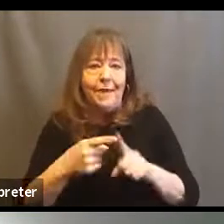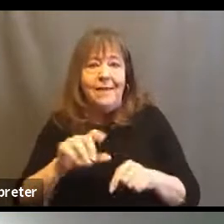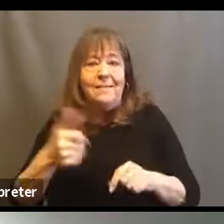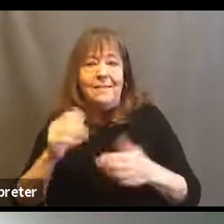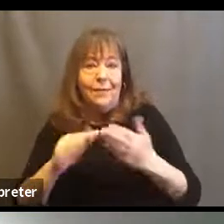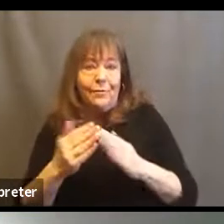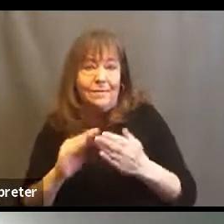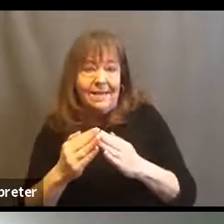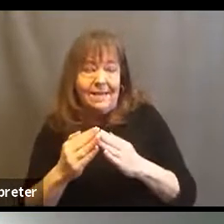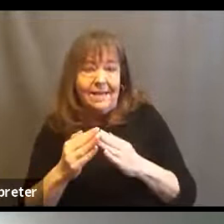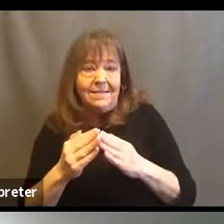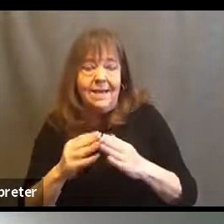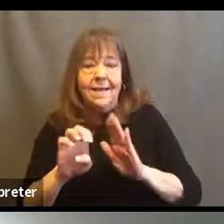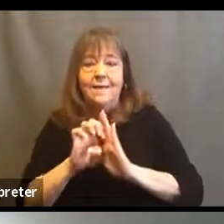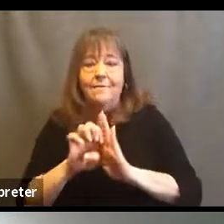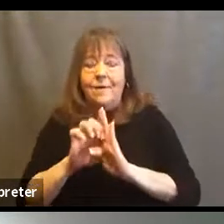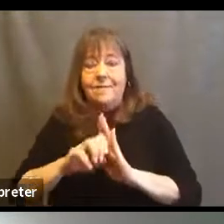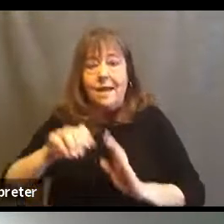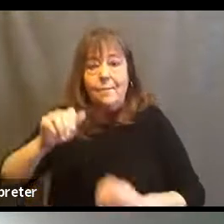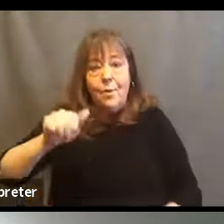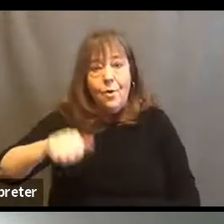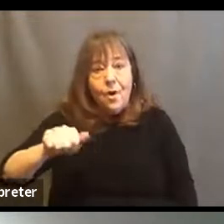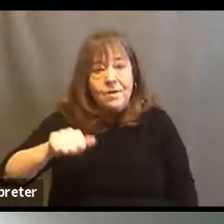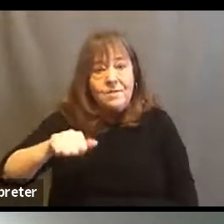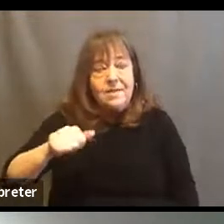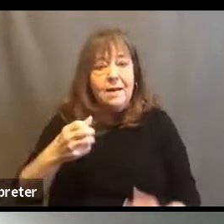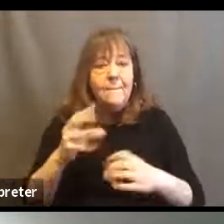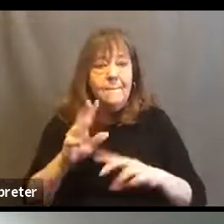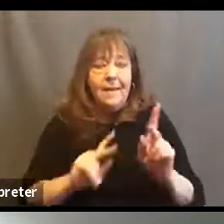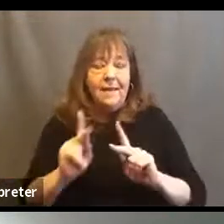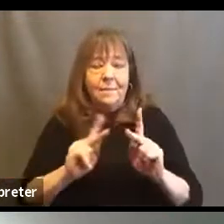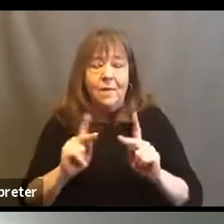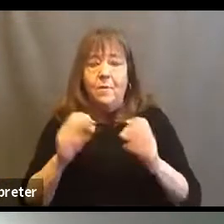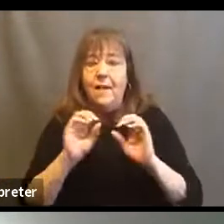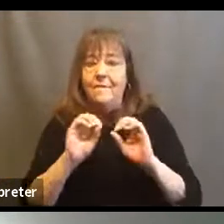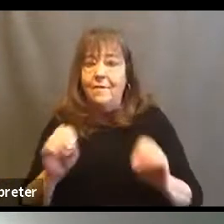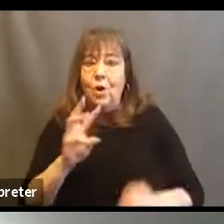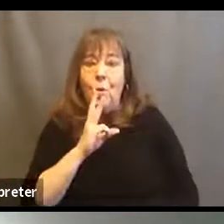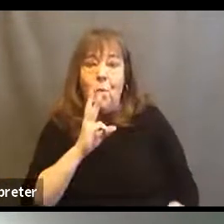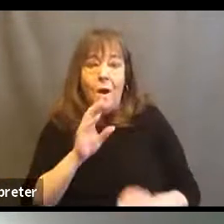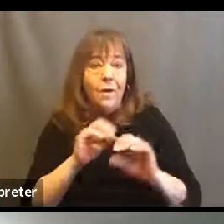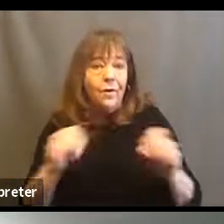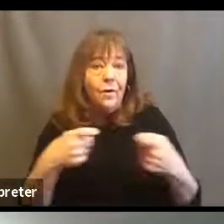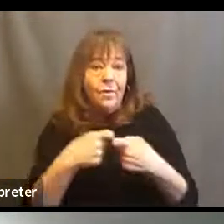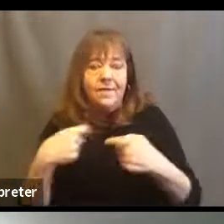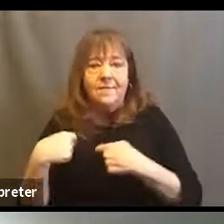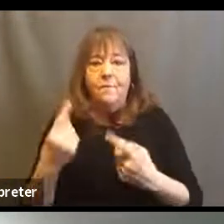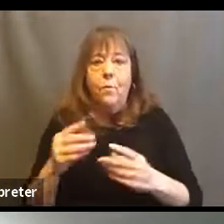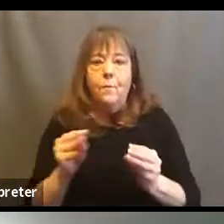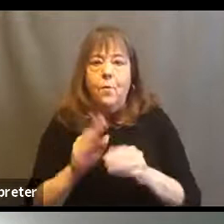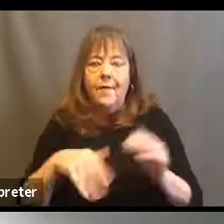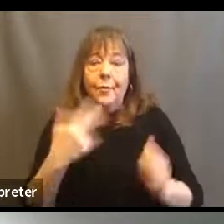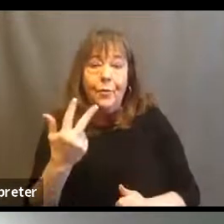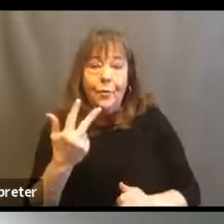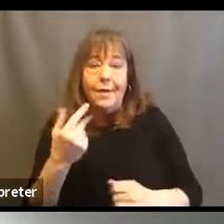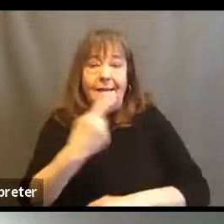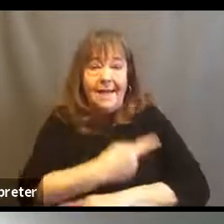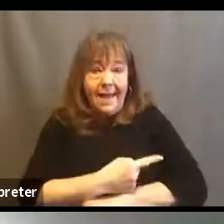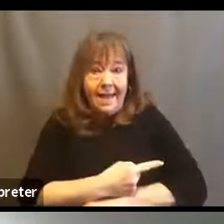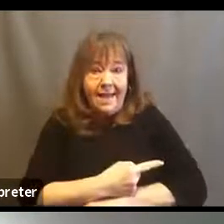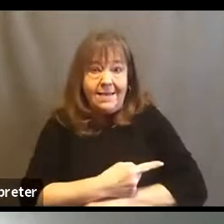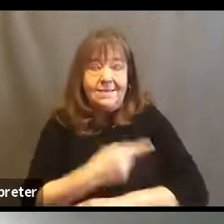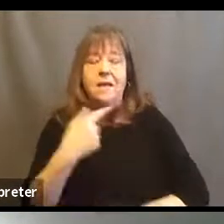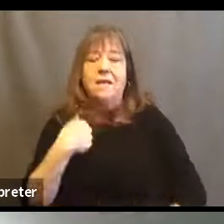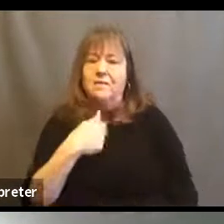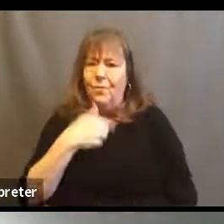cities, for example, in the Austin area, there's many people that have been without water and power for over 3 days now. So we're in a much